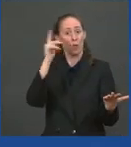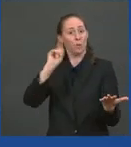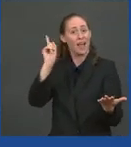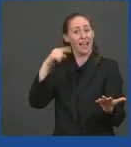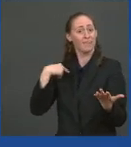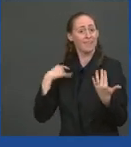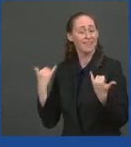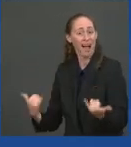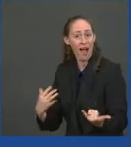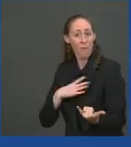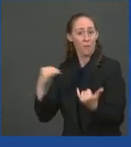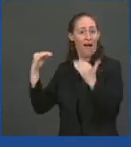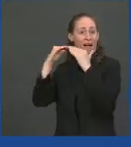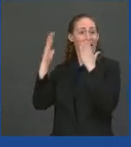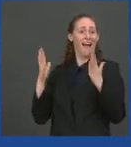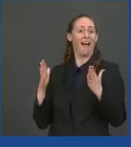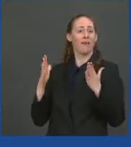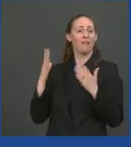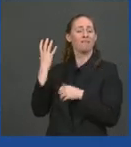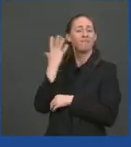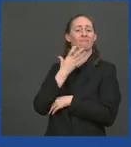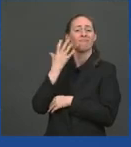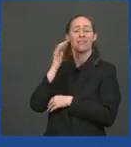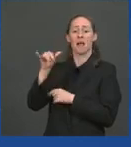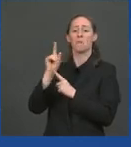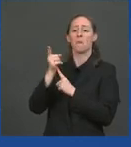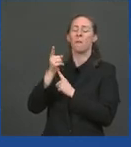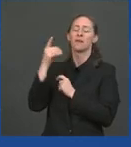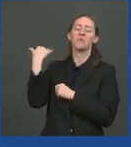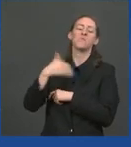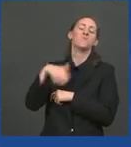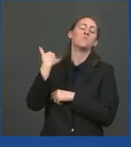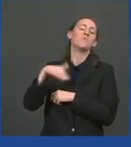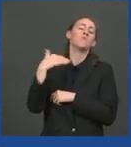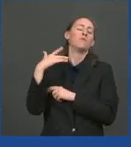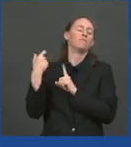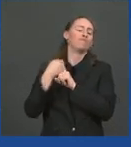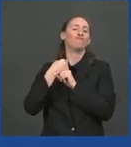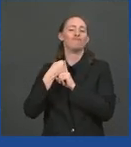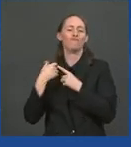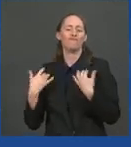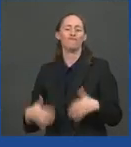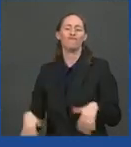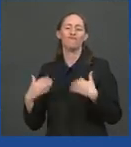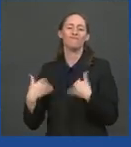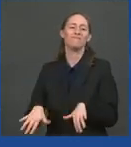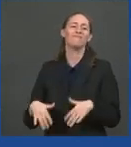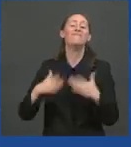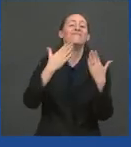take moments like that for granted, but without hard work, that would not be possible. Thank you, guys.